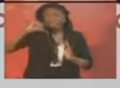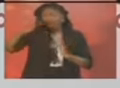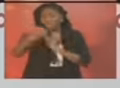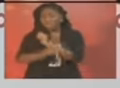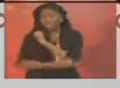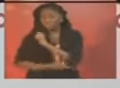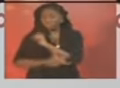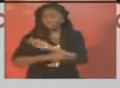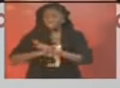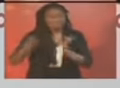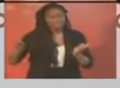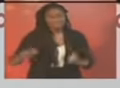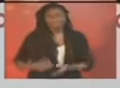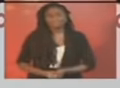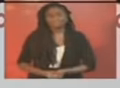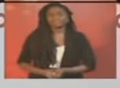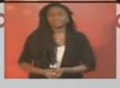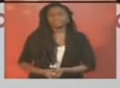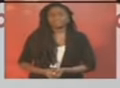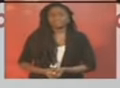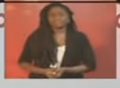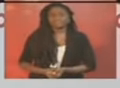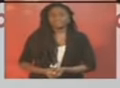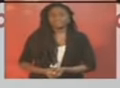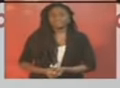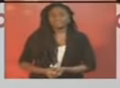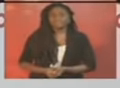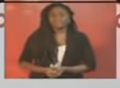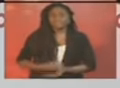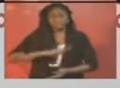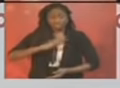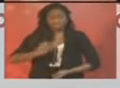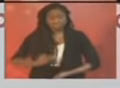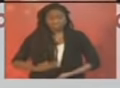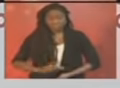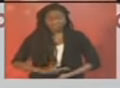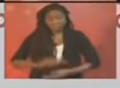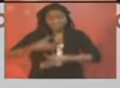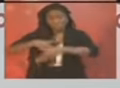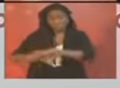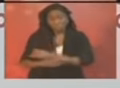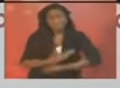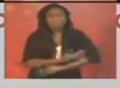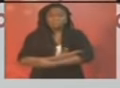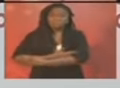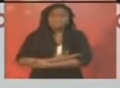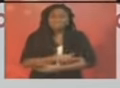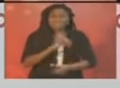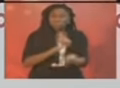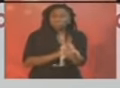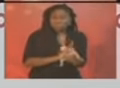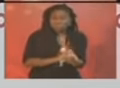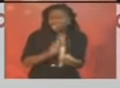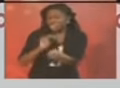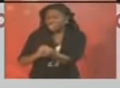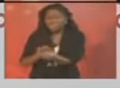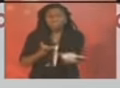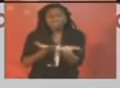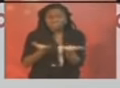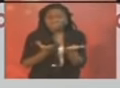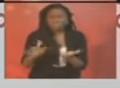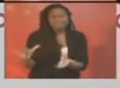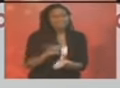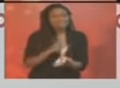all our usual maternity and newborn services have continued to function as normal. We